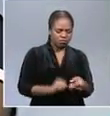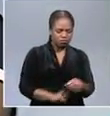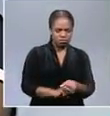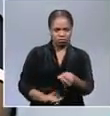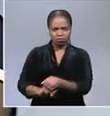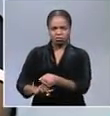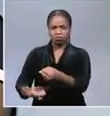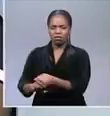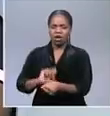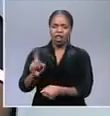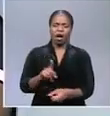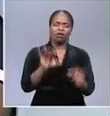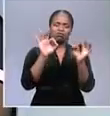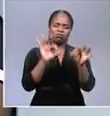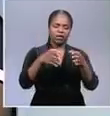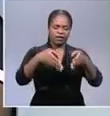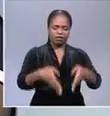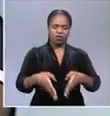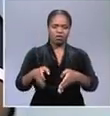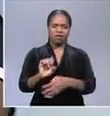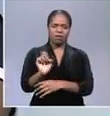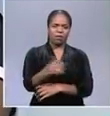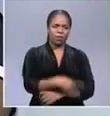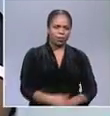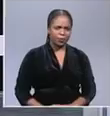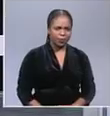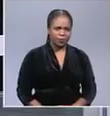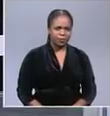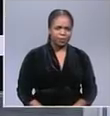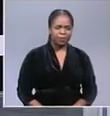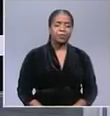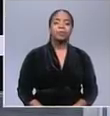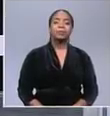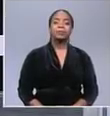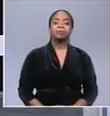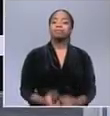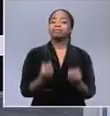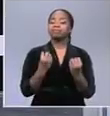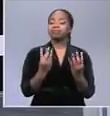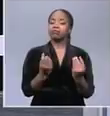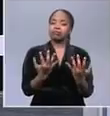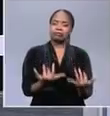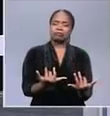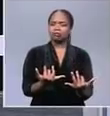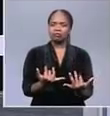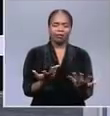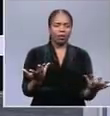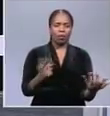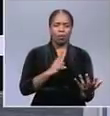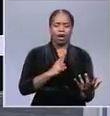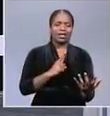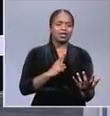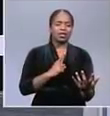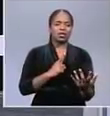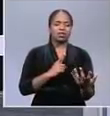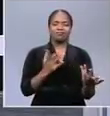that decent burials of the departed. Well, many residents are now trying to rebuild their homes. Others